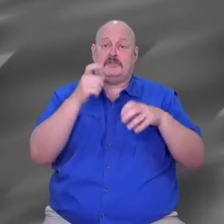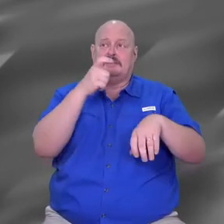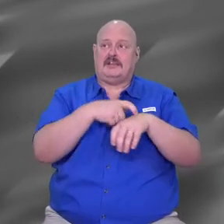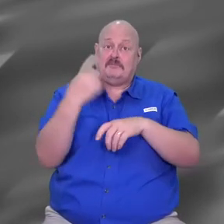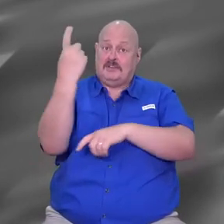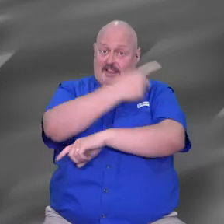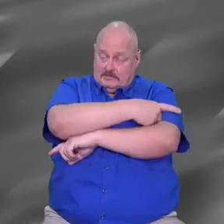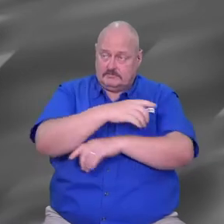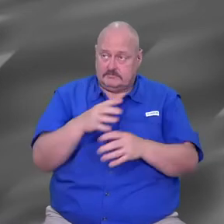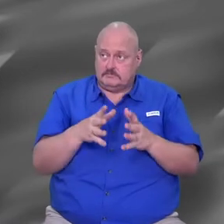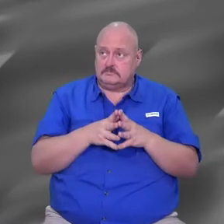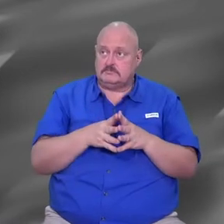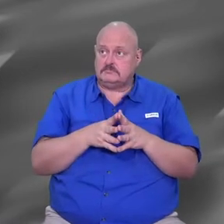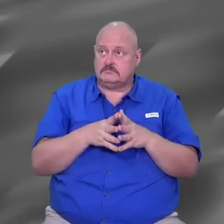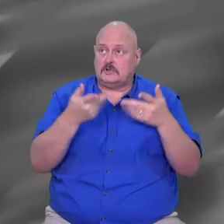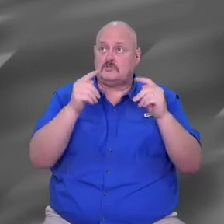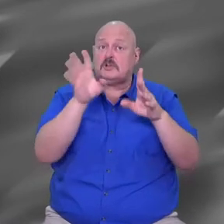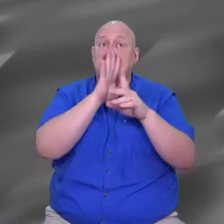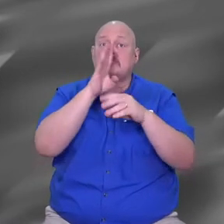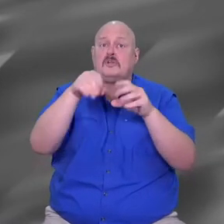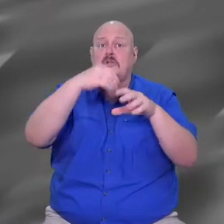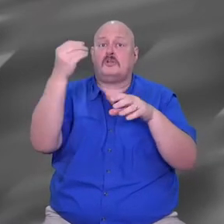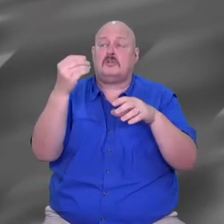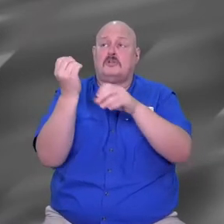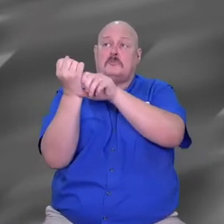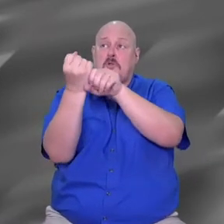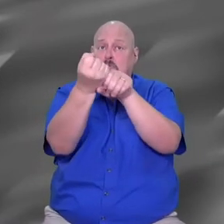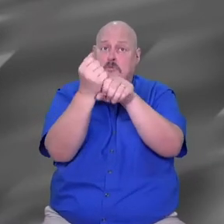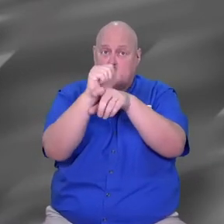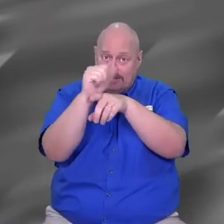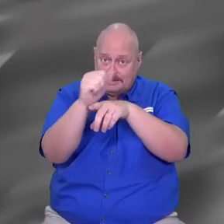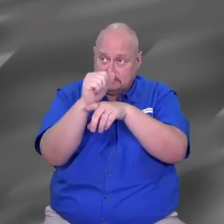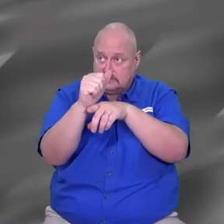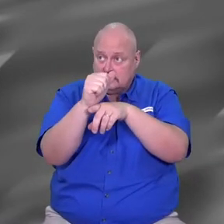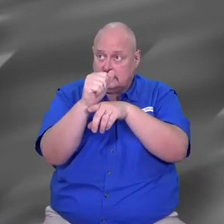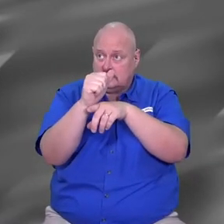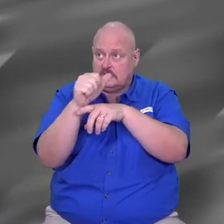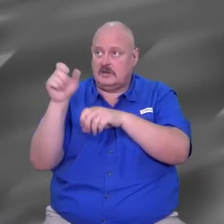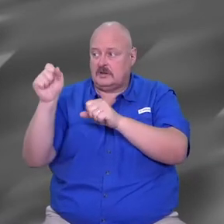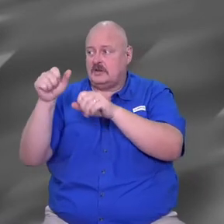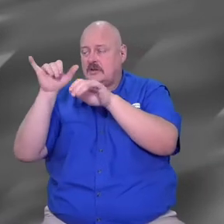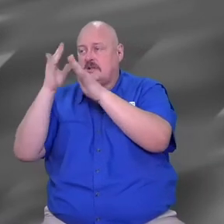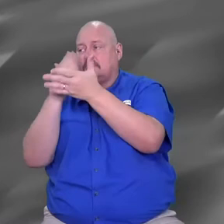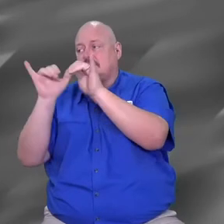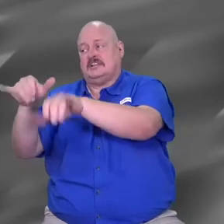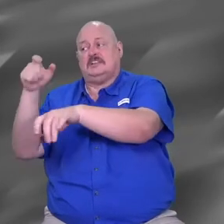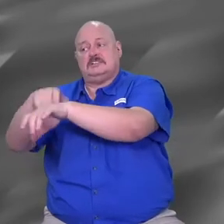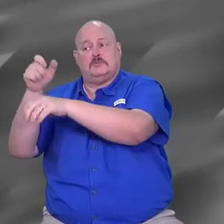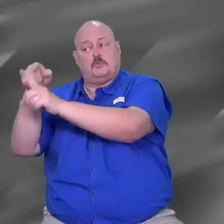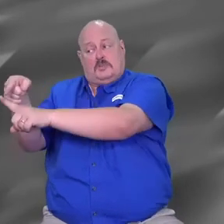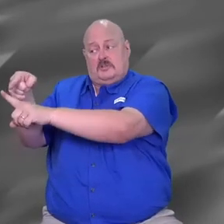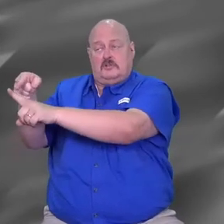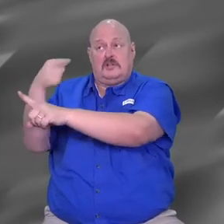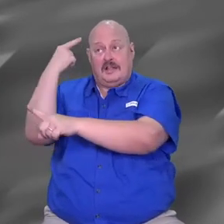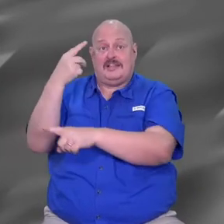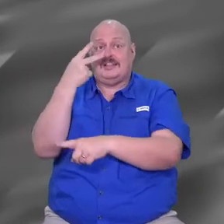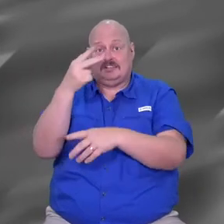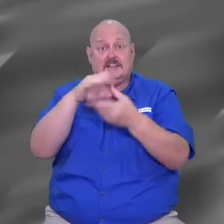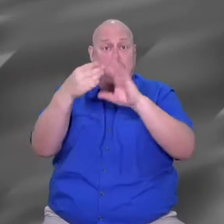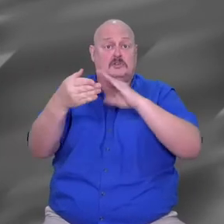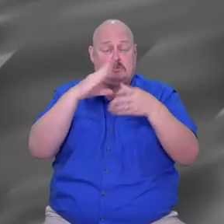day, trying to talk him out of going to ball practice so he can spend a little time with her. I think we've seen how that